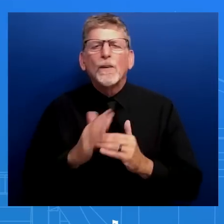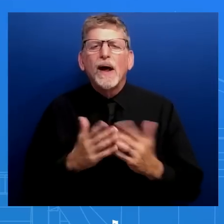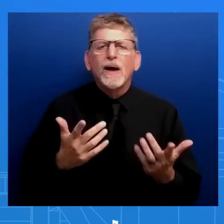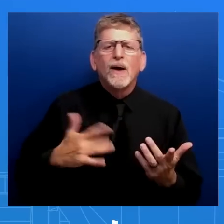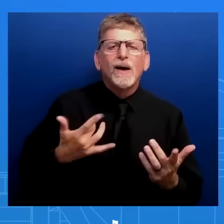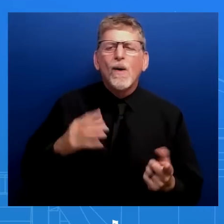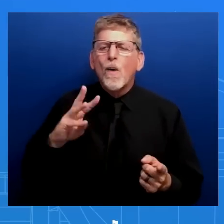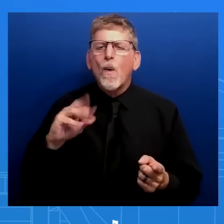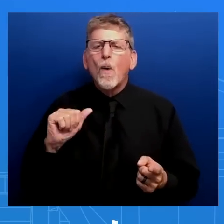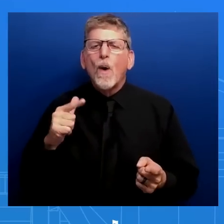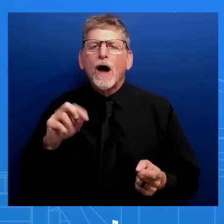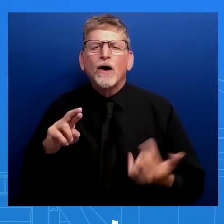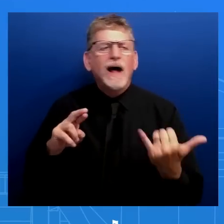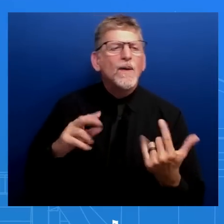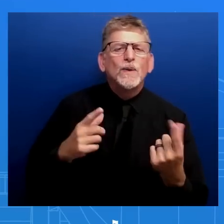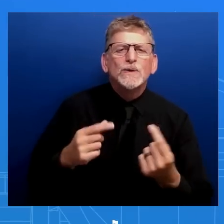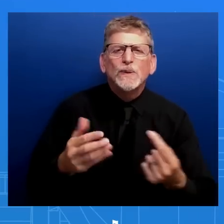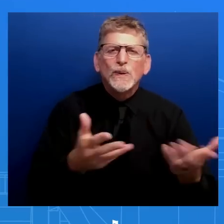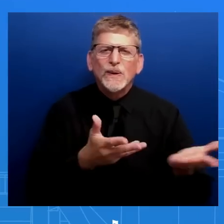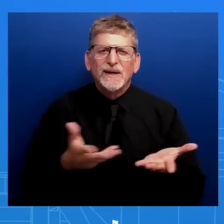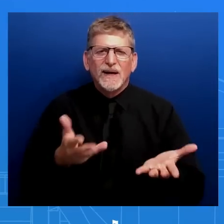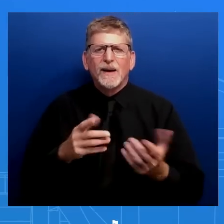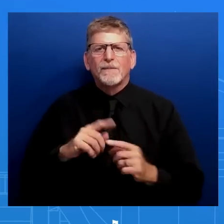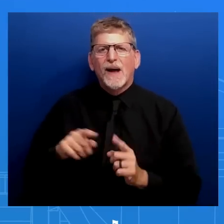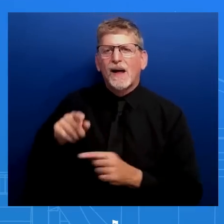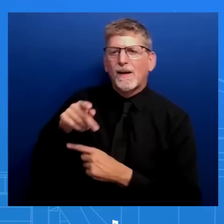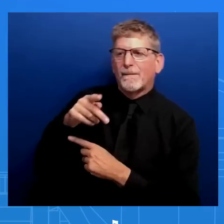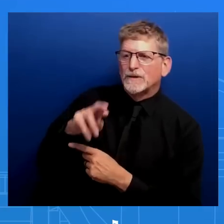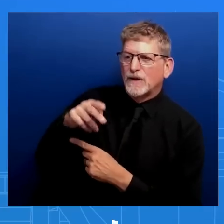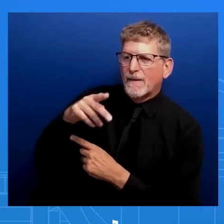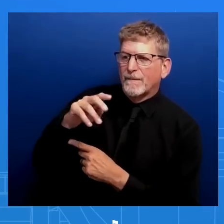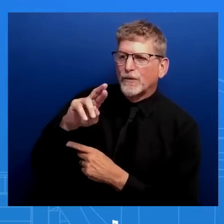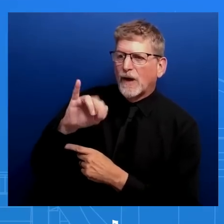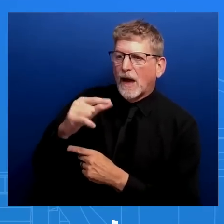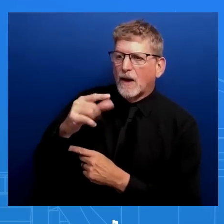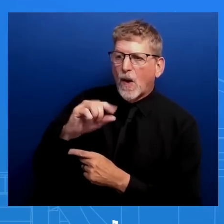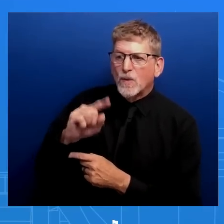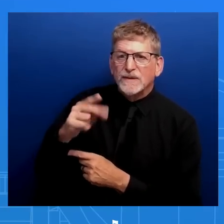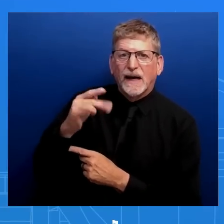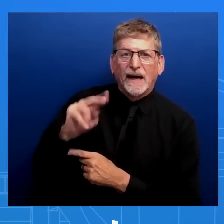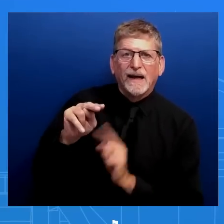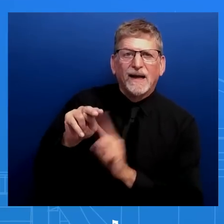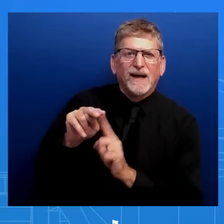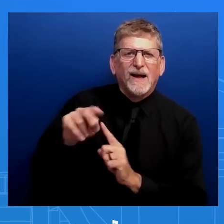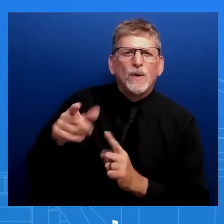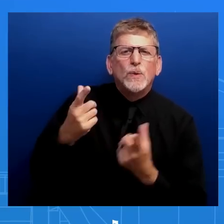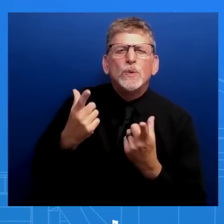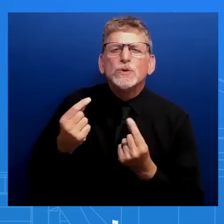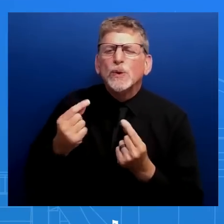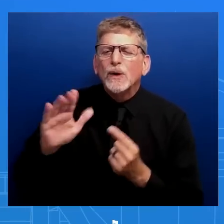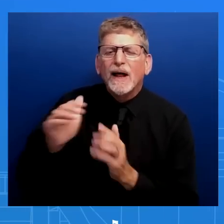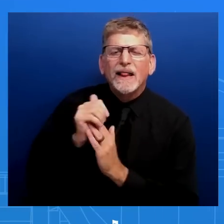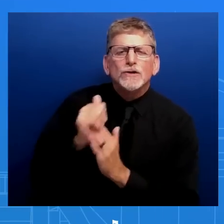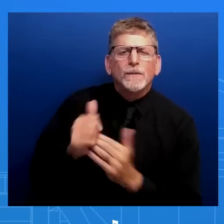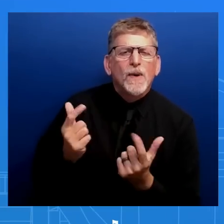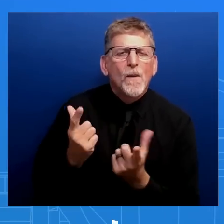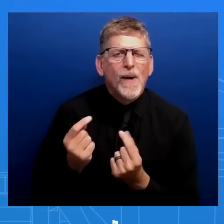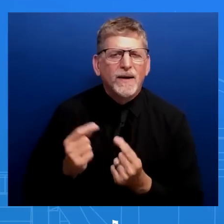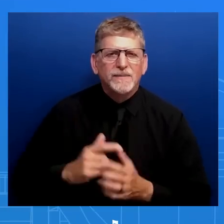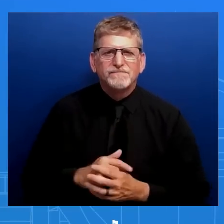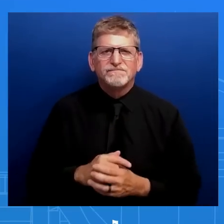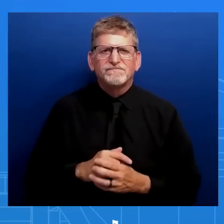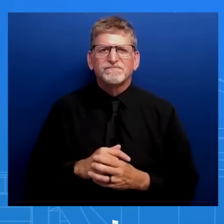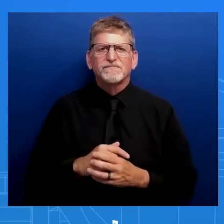or where Mr. Prigozhin goes in terms of his leadership of it. Do you know where Prigozhin is? I don't. Ukraine is warning that Russia has